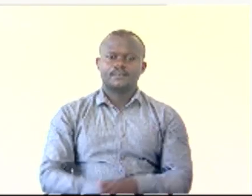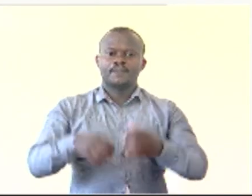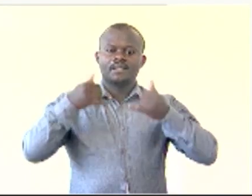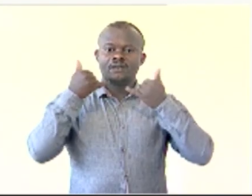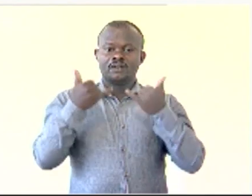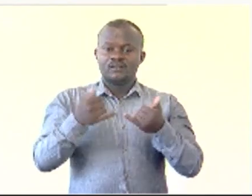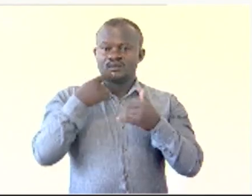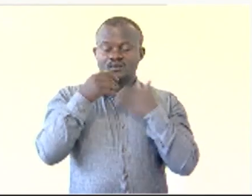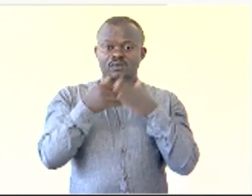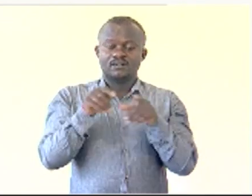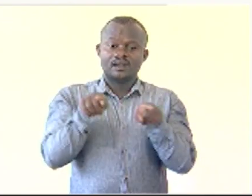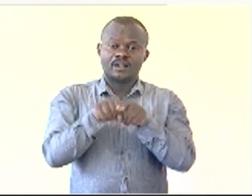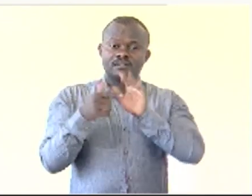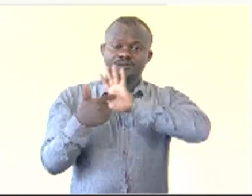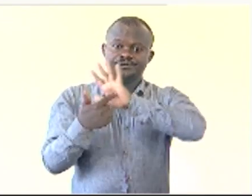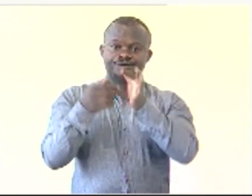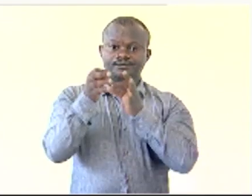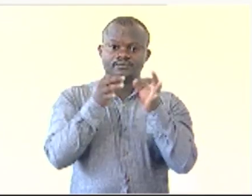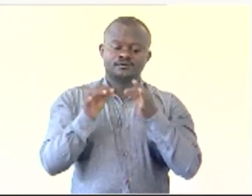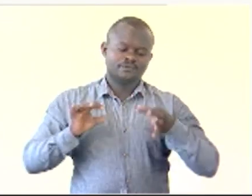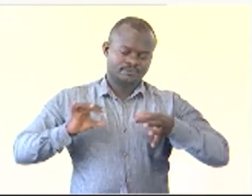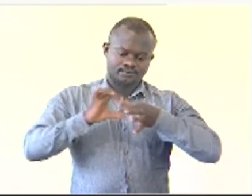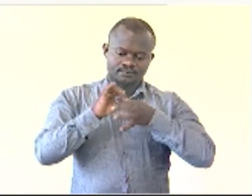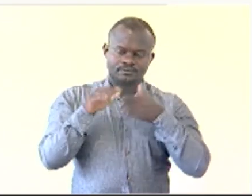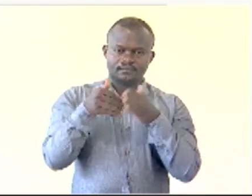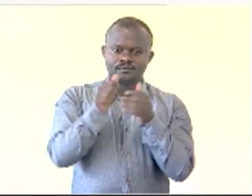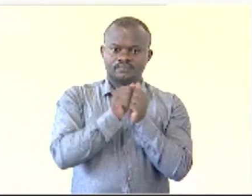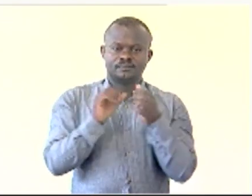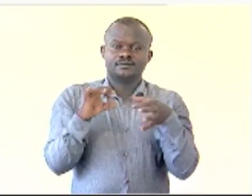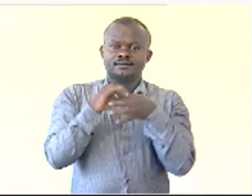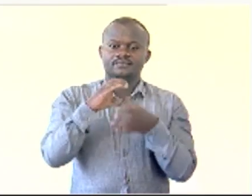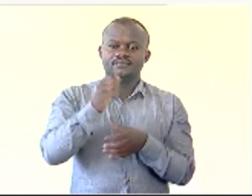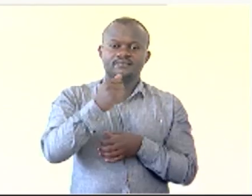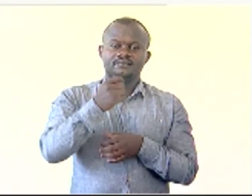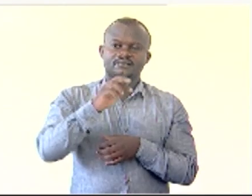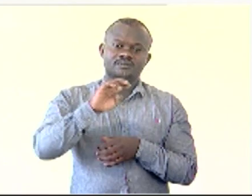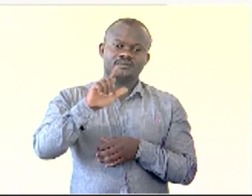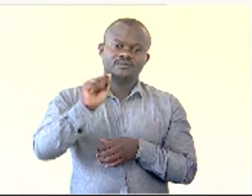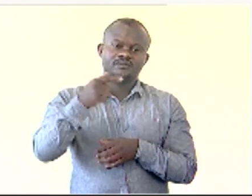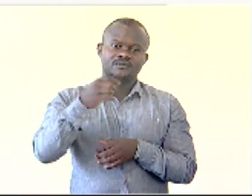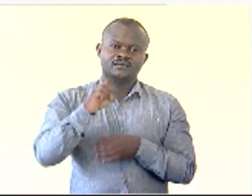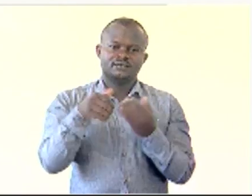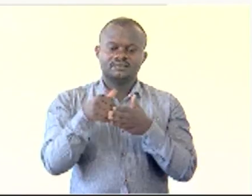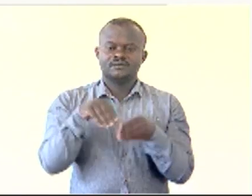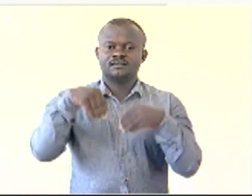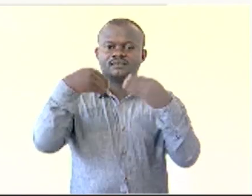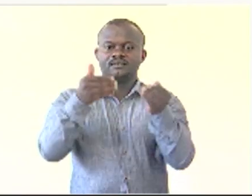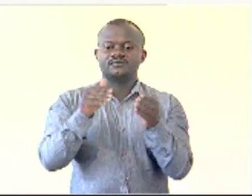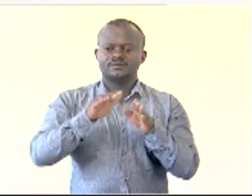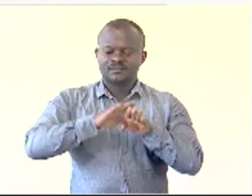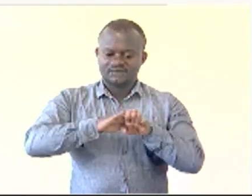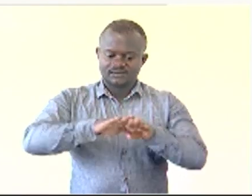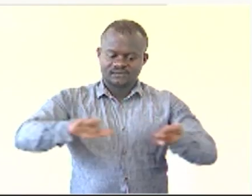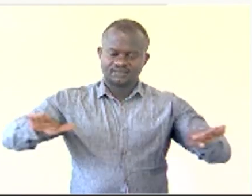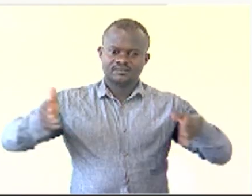So, as I mentioned it, joints are covered with articulated cartilages that provides a smooth surface